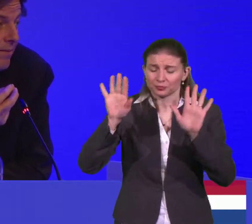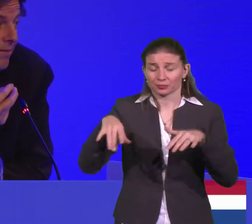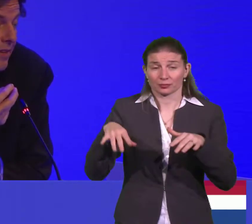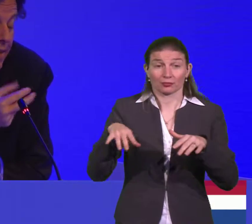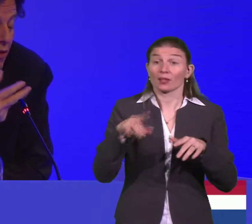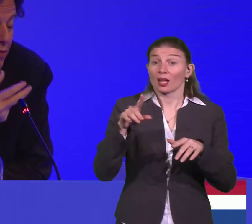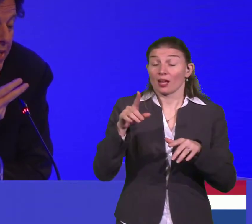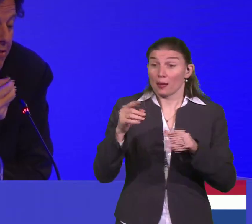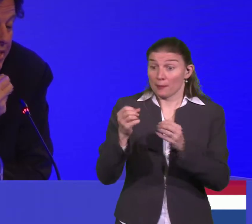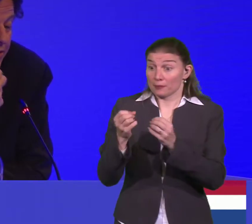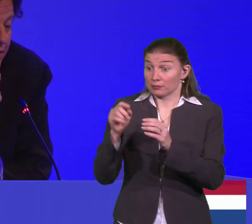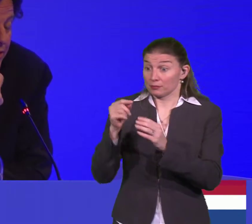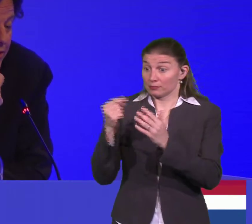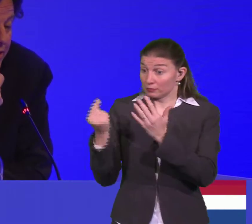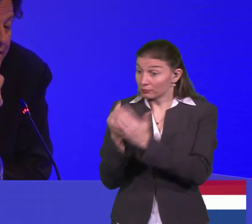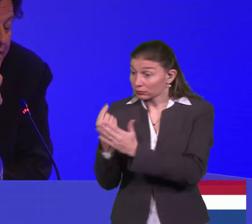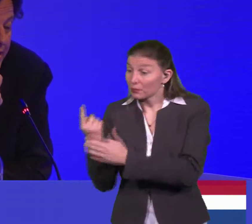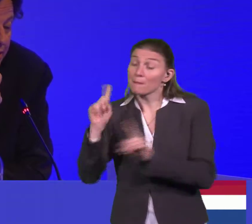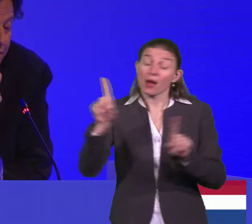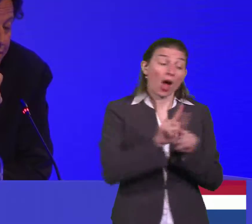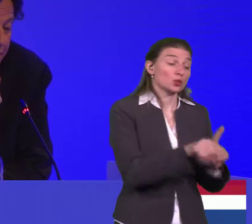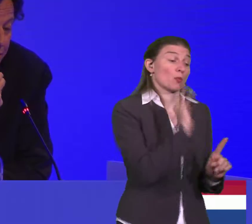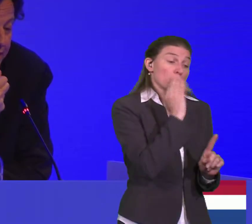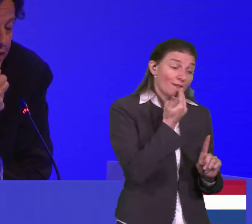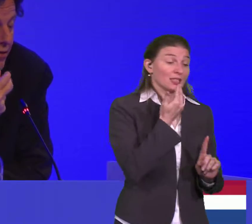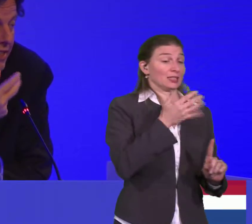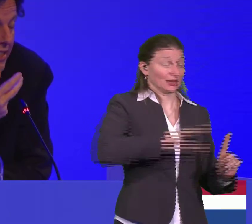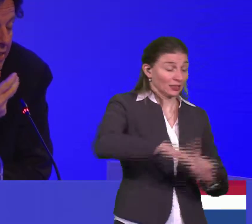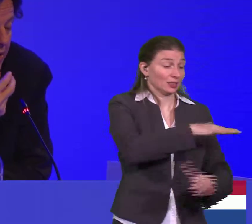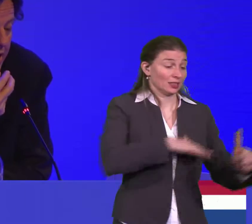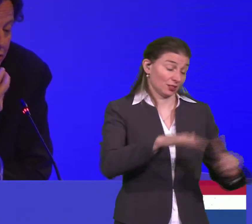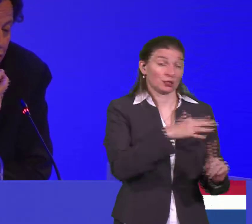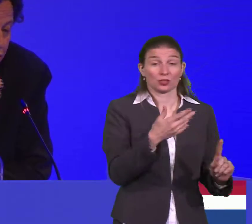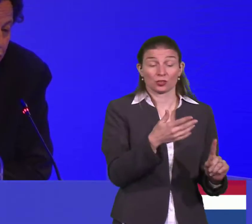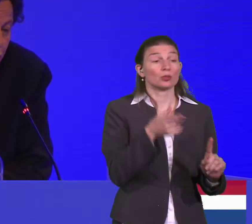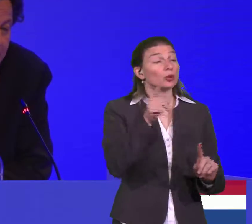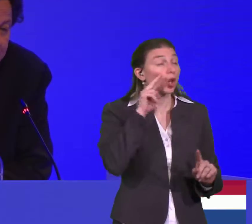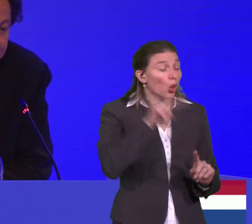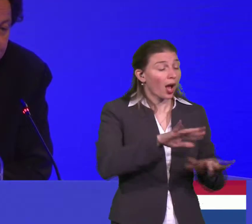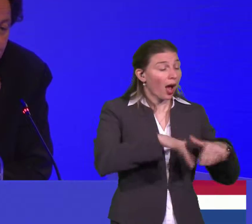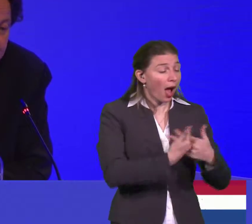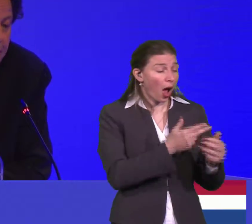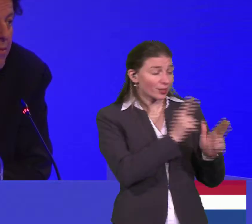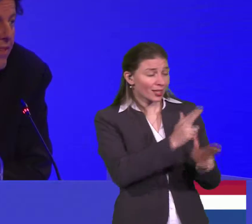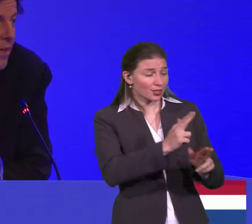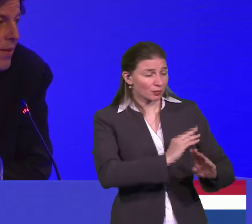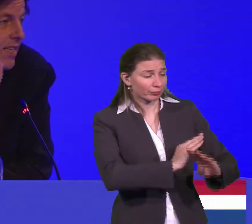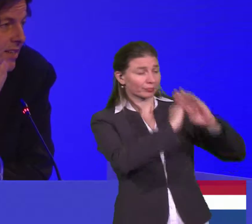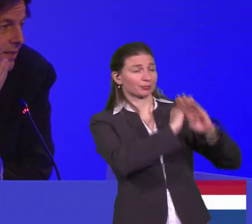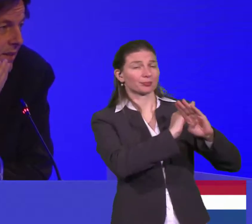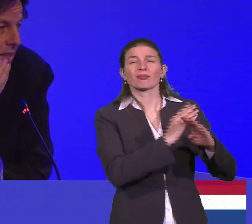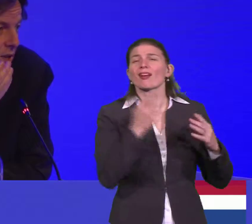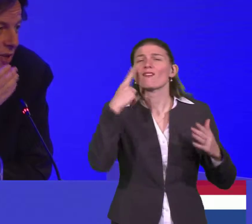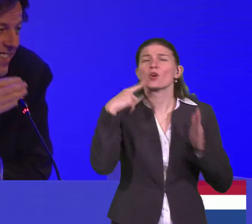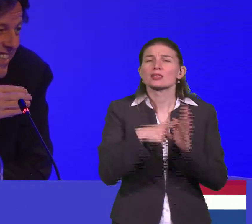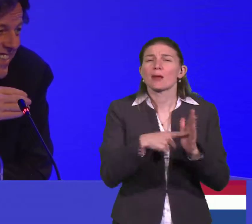sector. The same goes, by the way, on the, the prevention of terrorism. If you look to the ways that at the moment payments are being